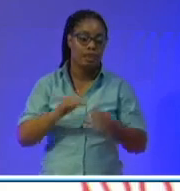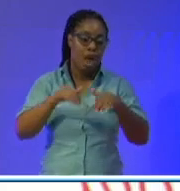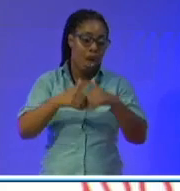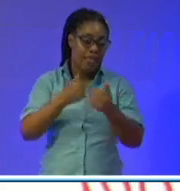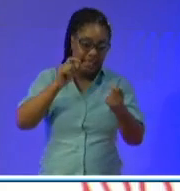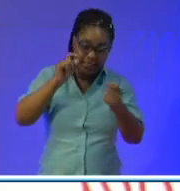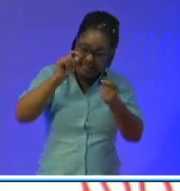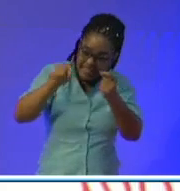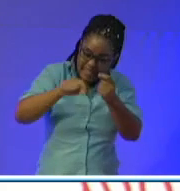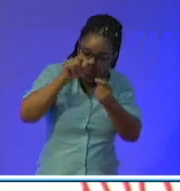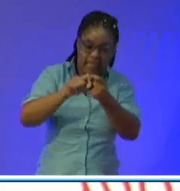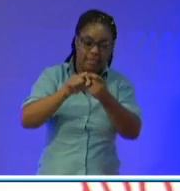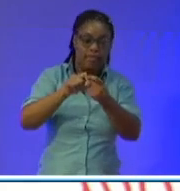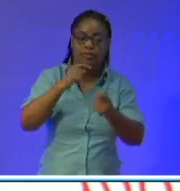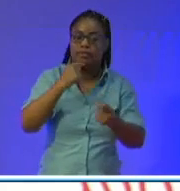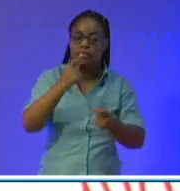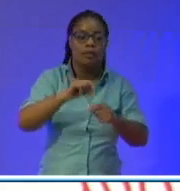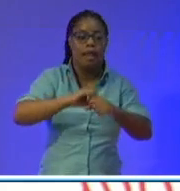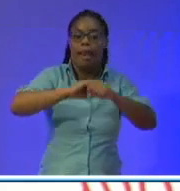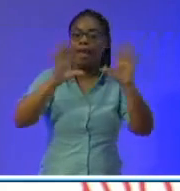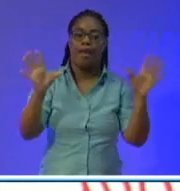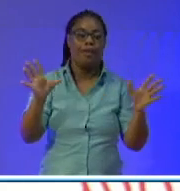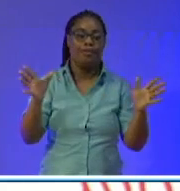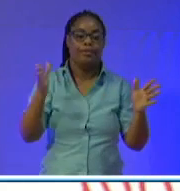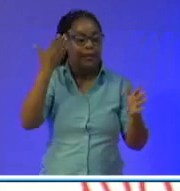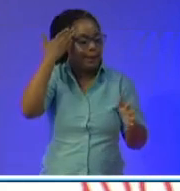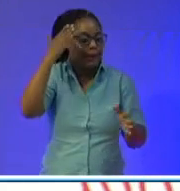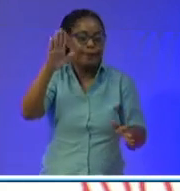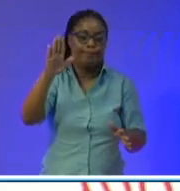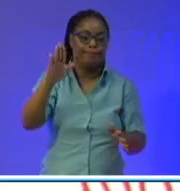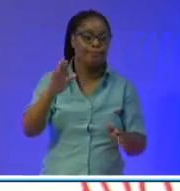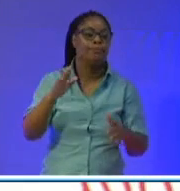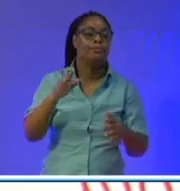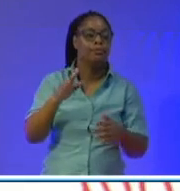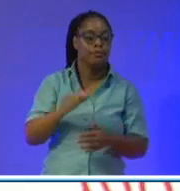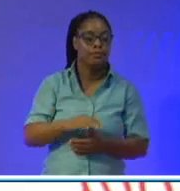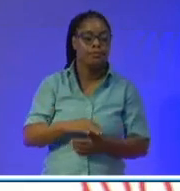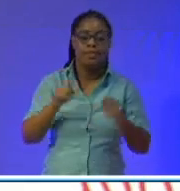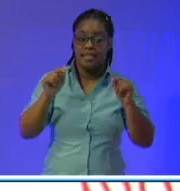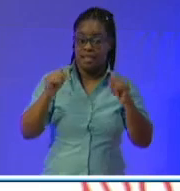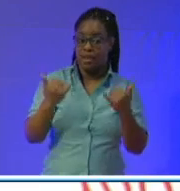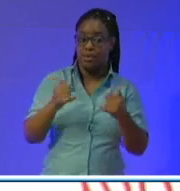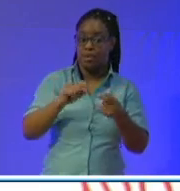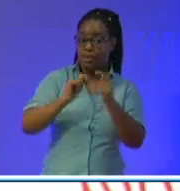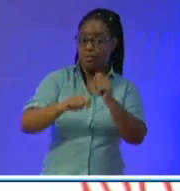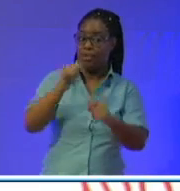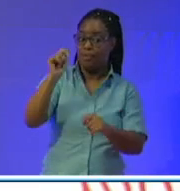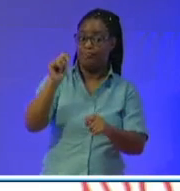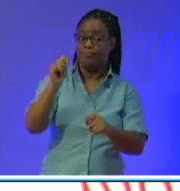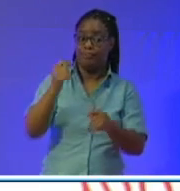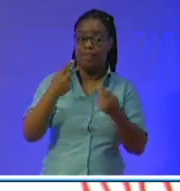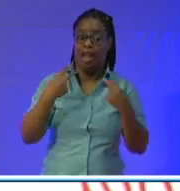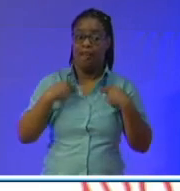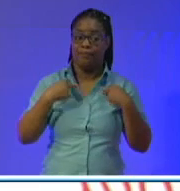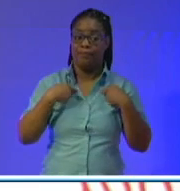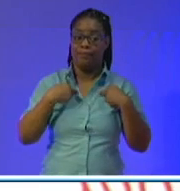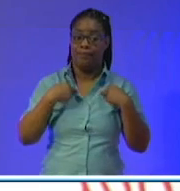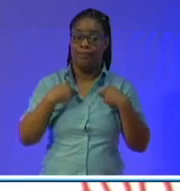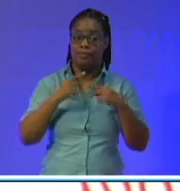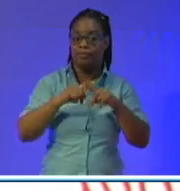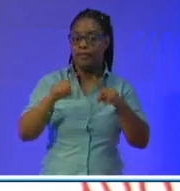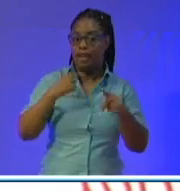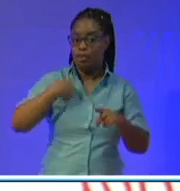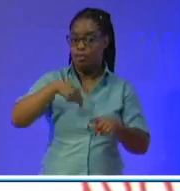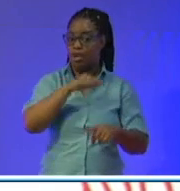quite clear yet. The ones that we have had in Trinidad and Tobago, we have a very rigorous process